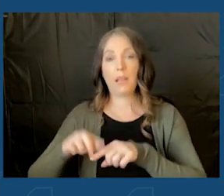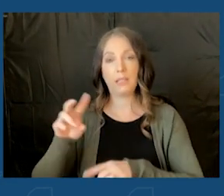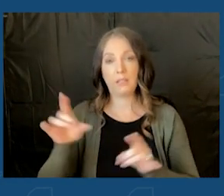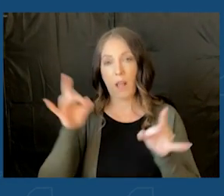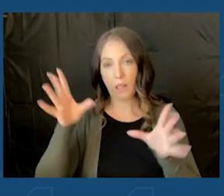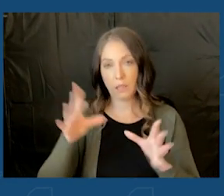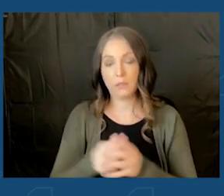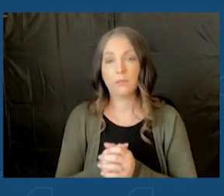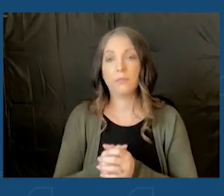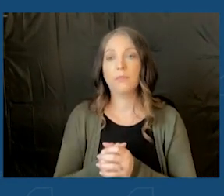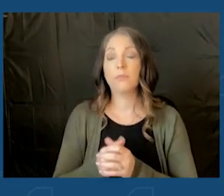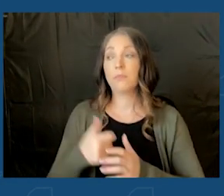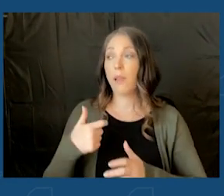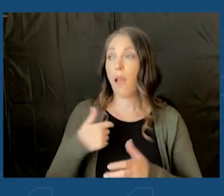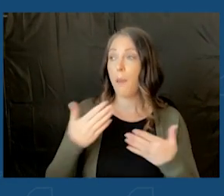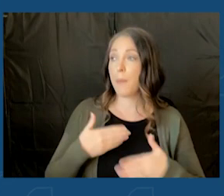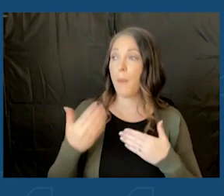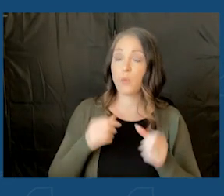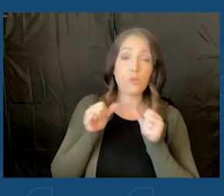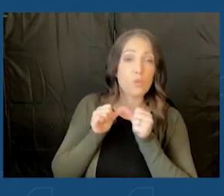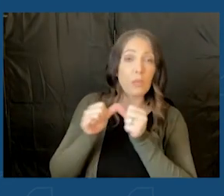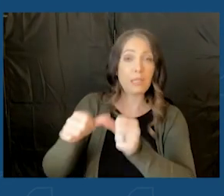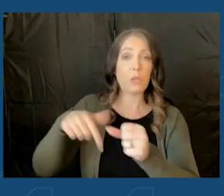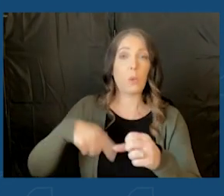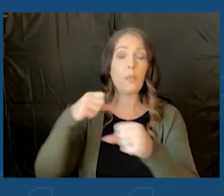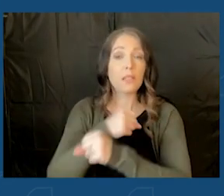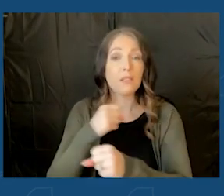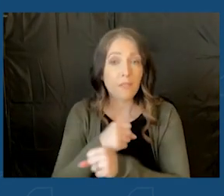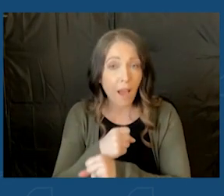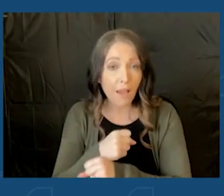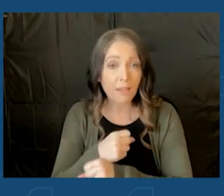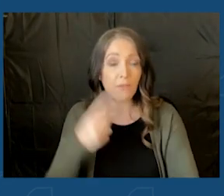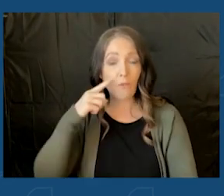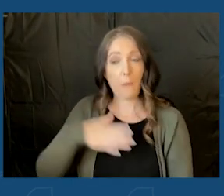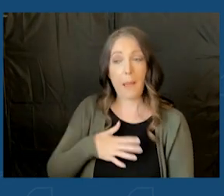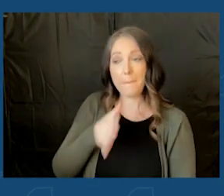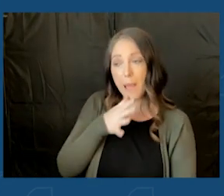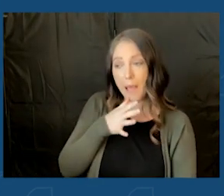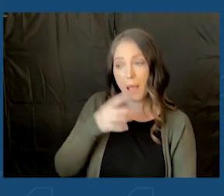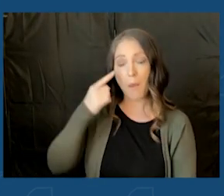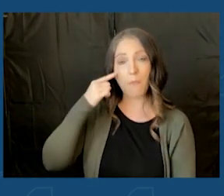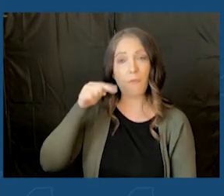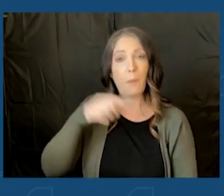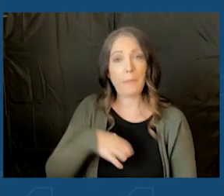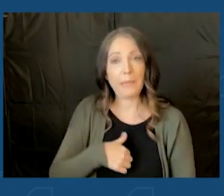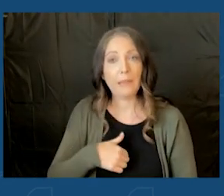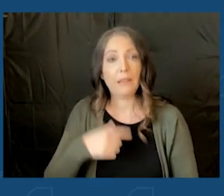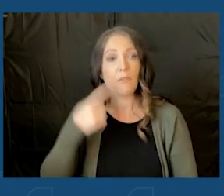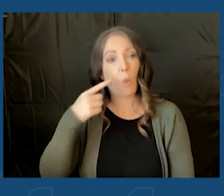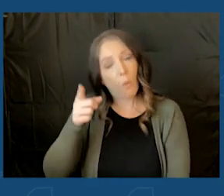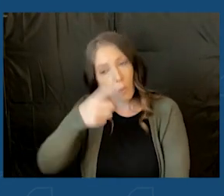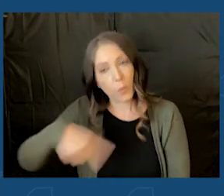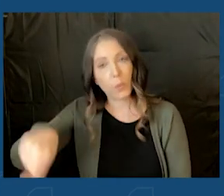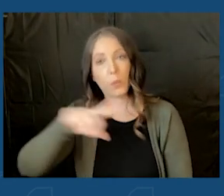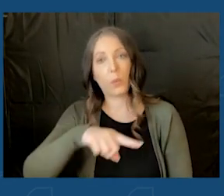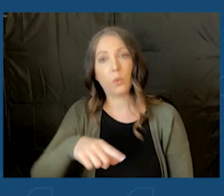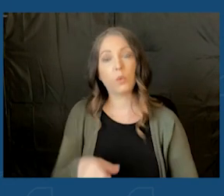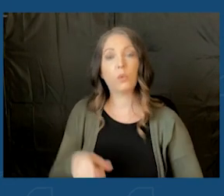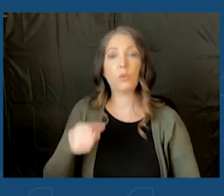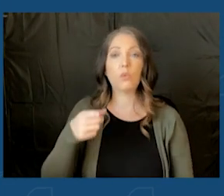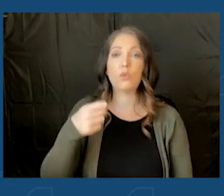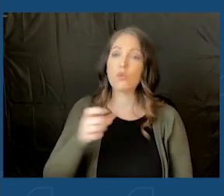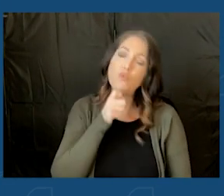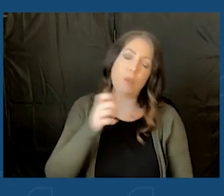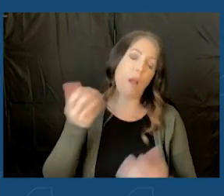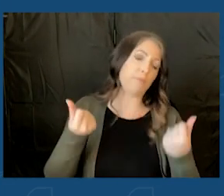but in so doing, it's carrying on the fight for all of you. A fight that you did not back down from when times got tough and you just felt there were too